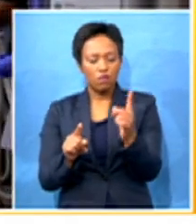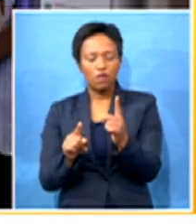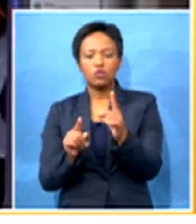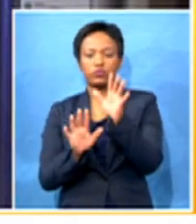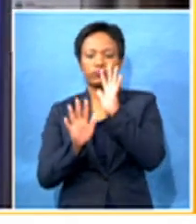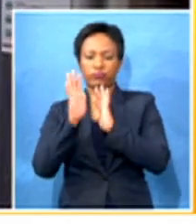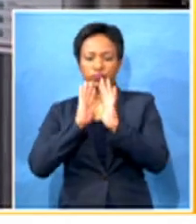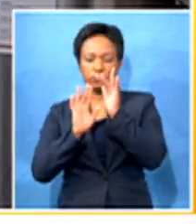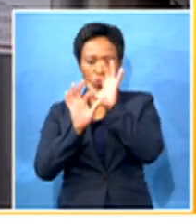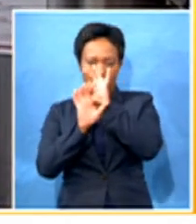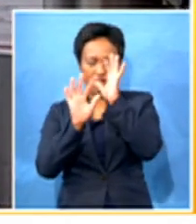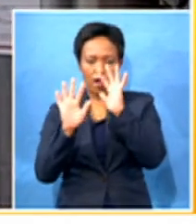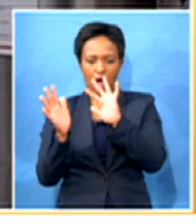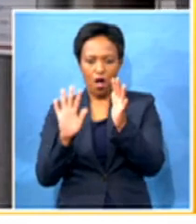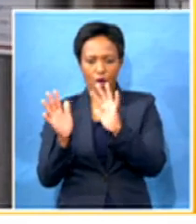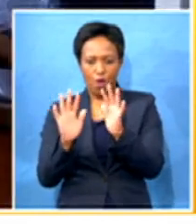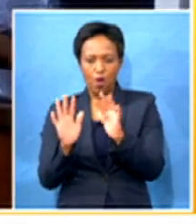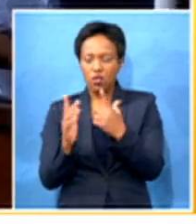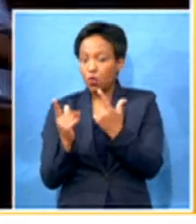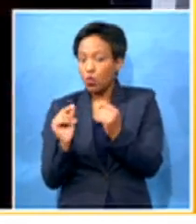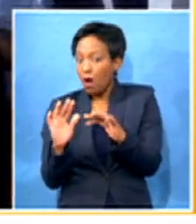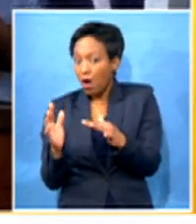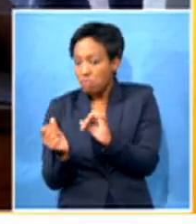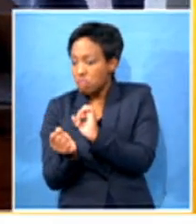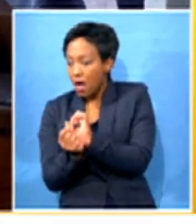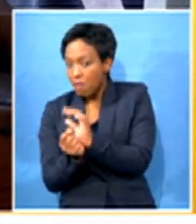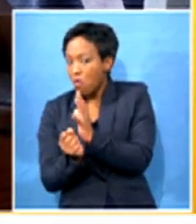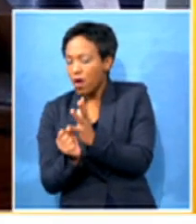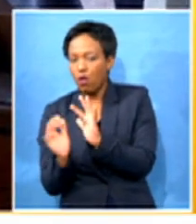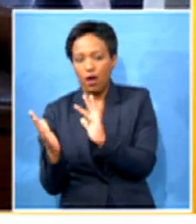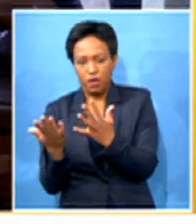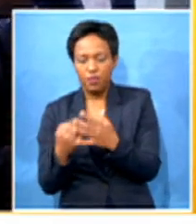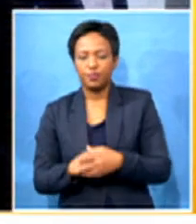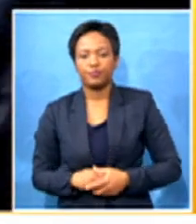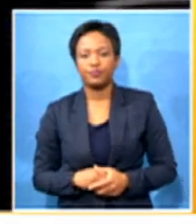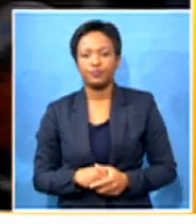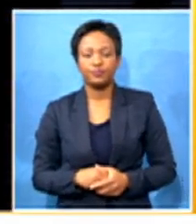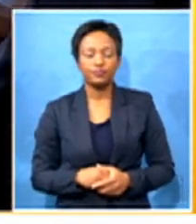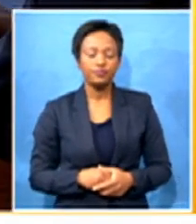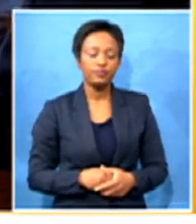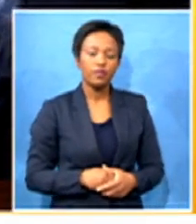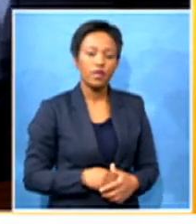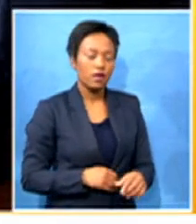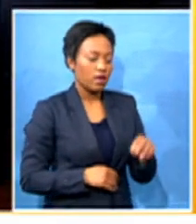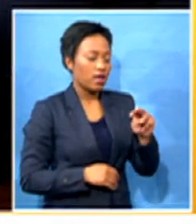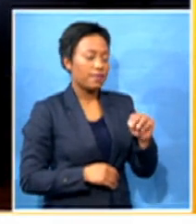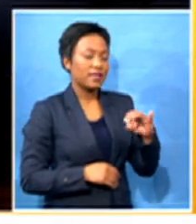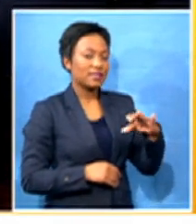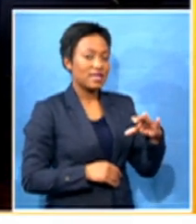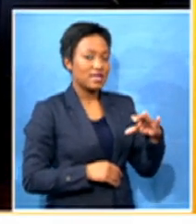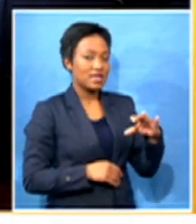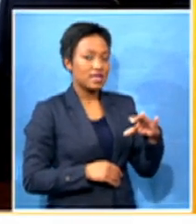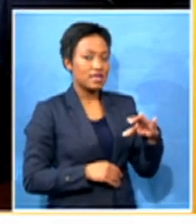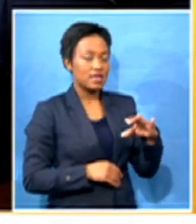on how they are going to deal with the matter. So, MEC, the officials have been